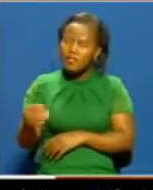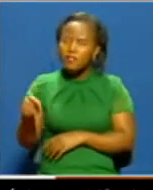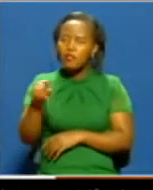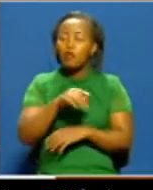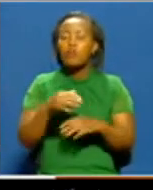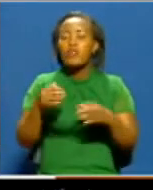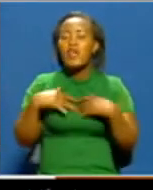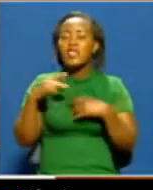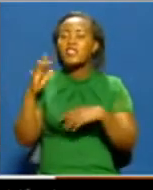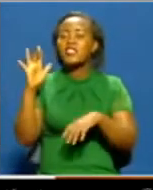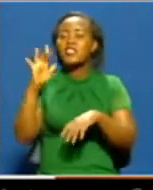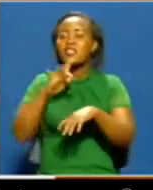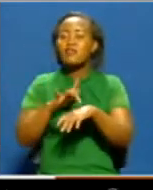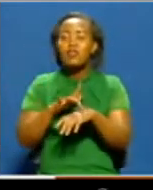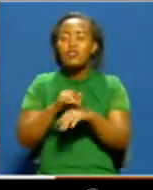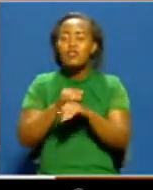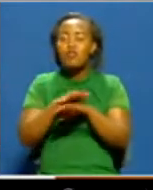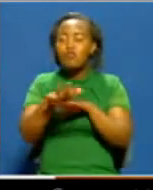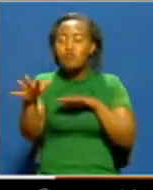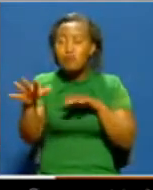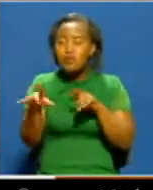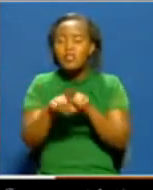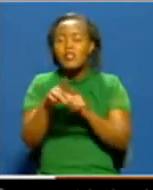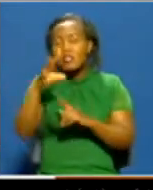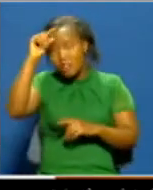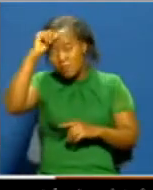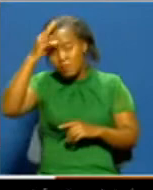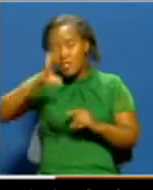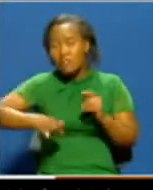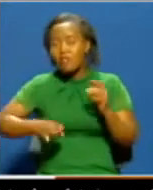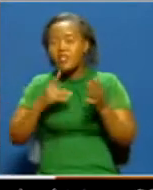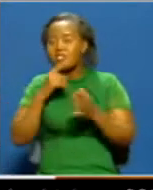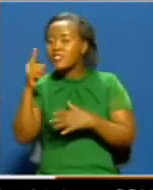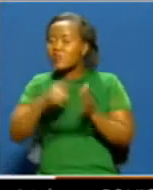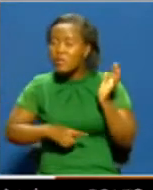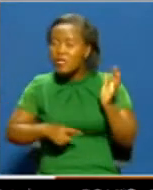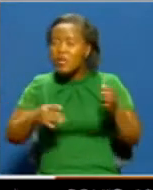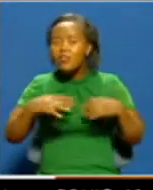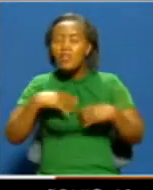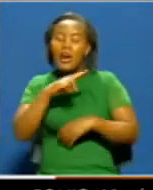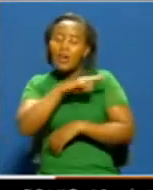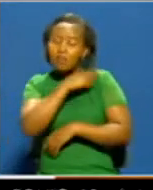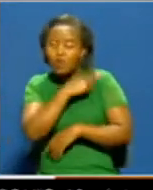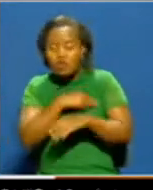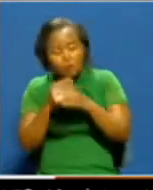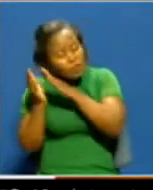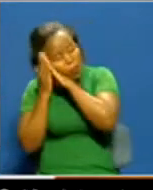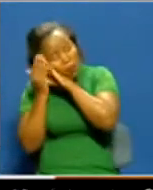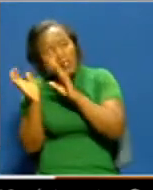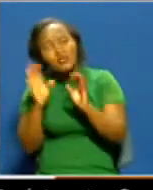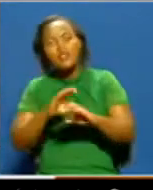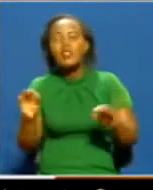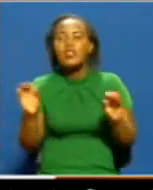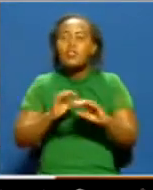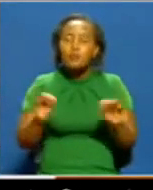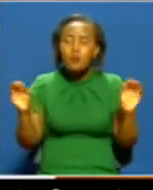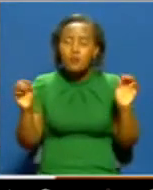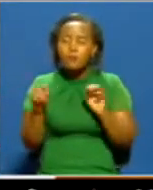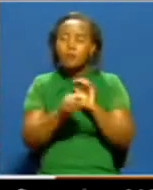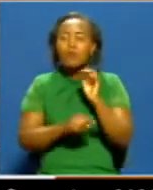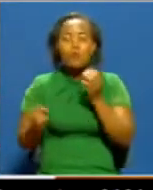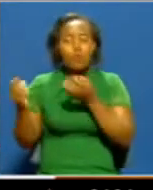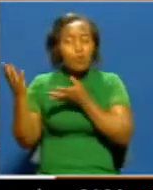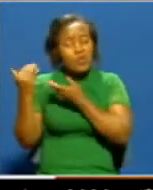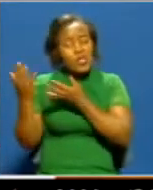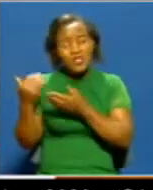and some governors would say we don't even have the hospital beds right now. We expect, as maybe you